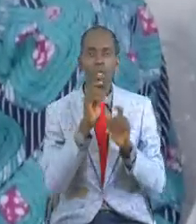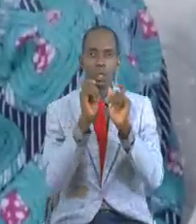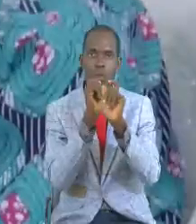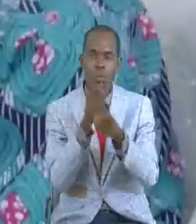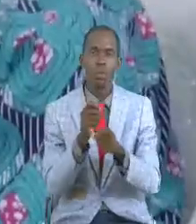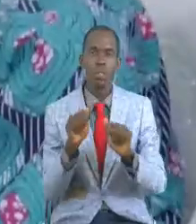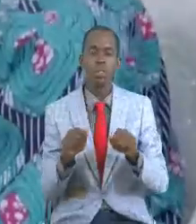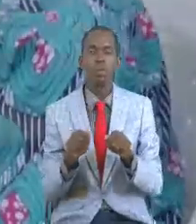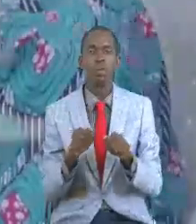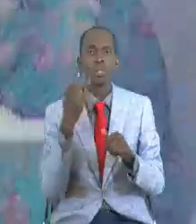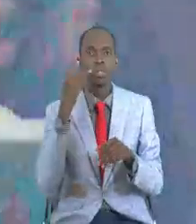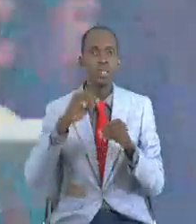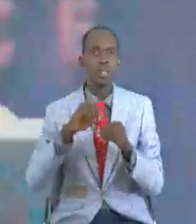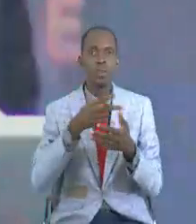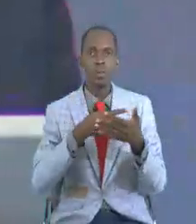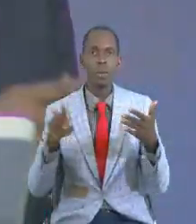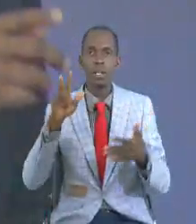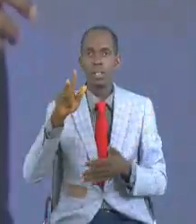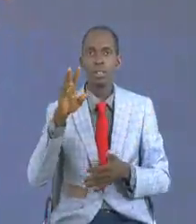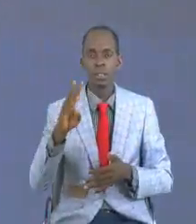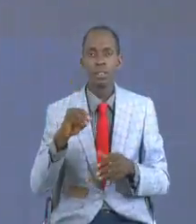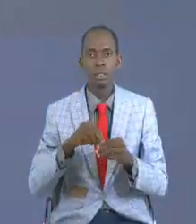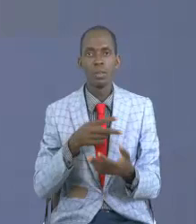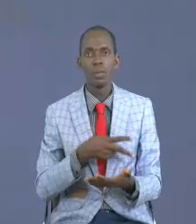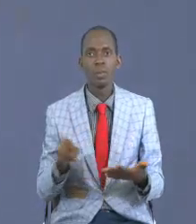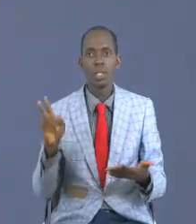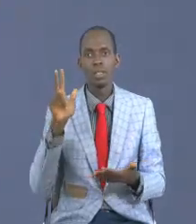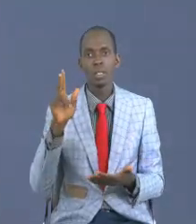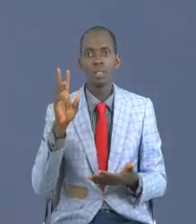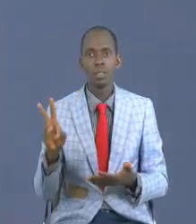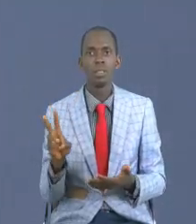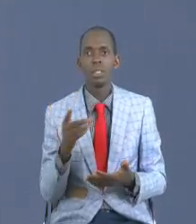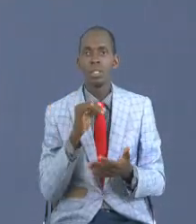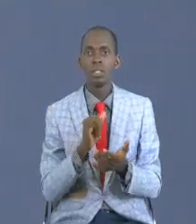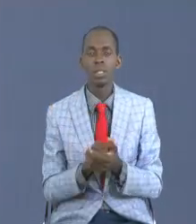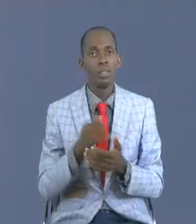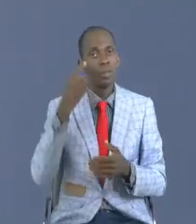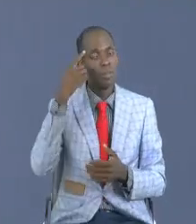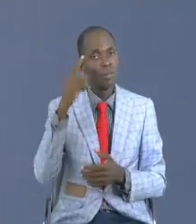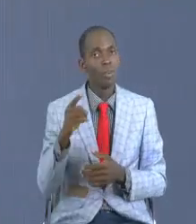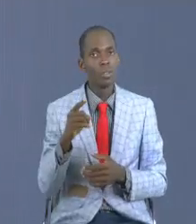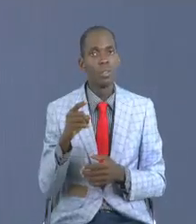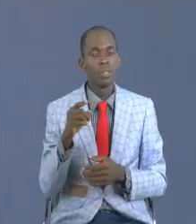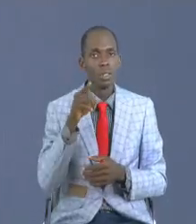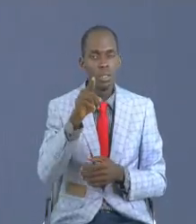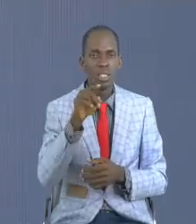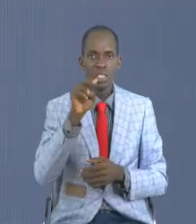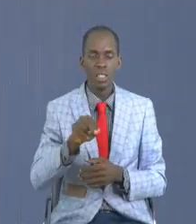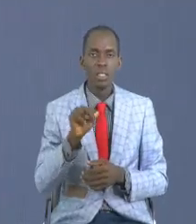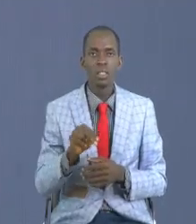verse 36. It says in verse 36, for ye have need of patience,